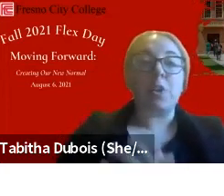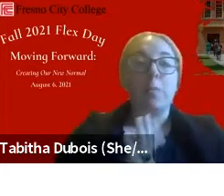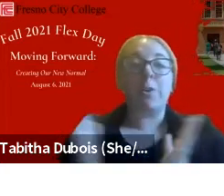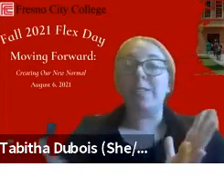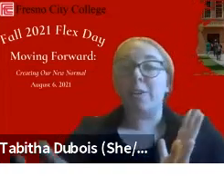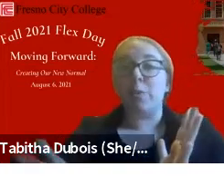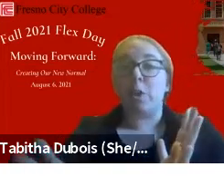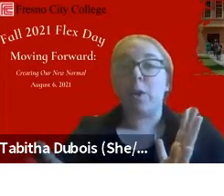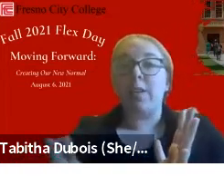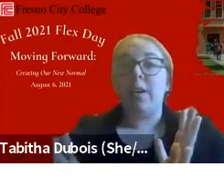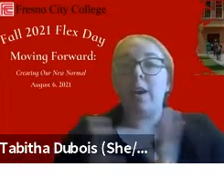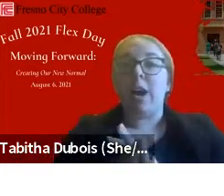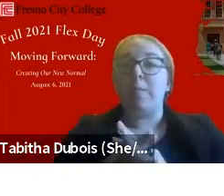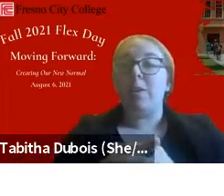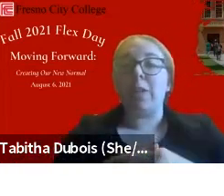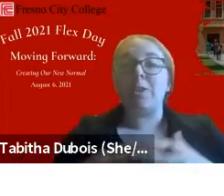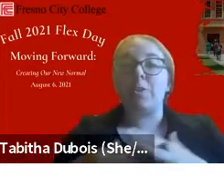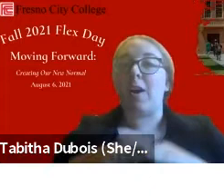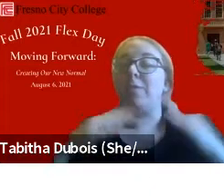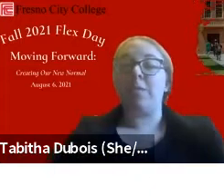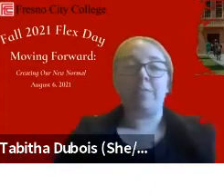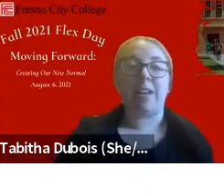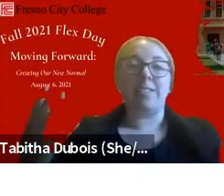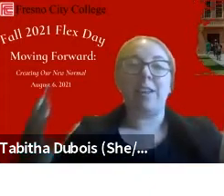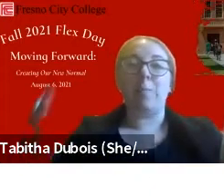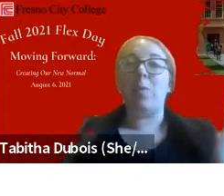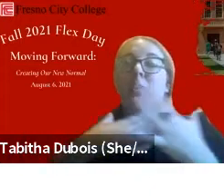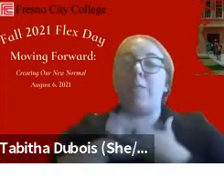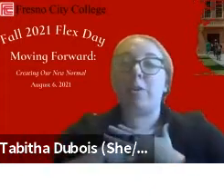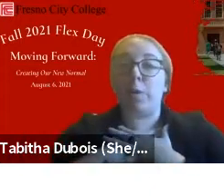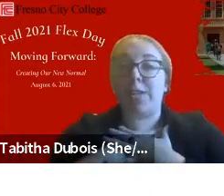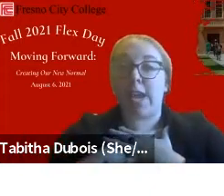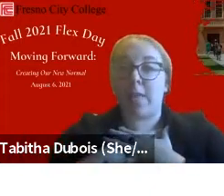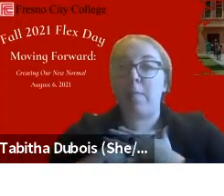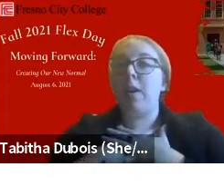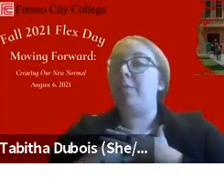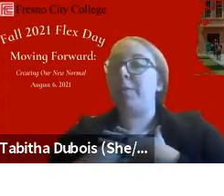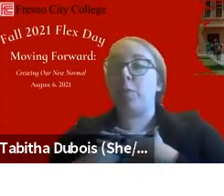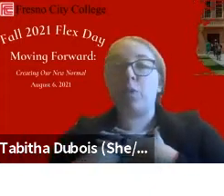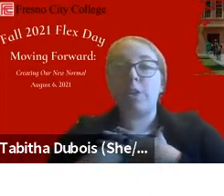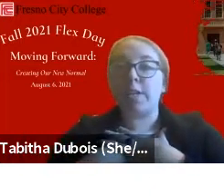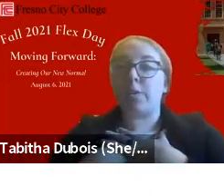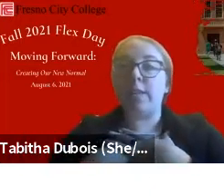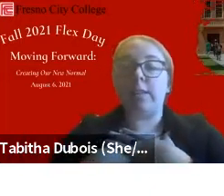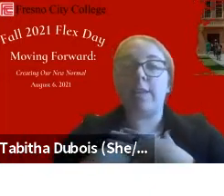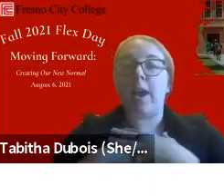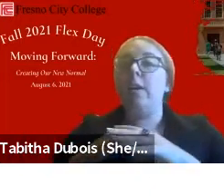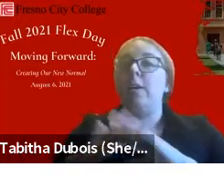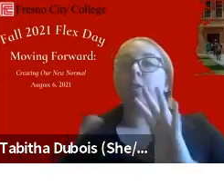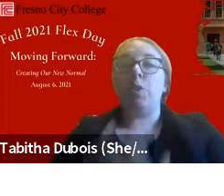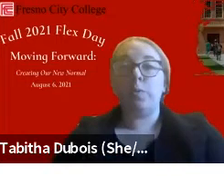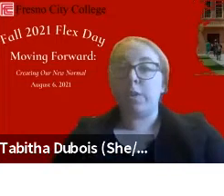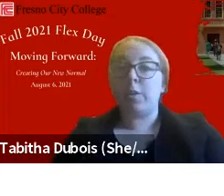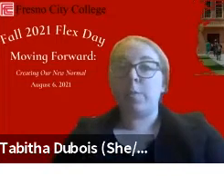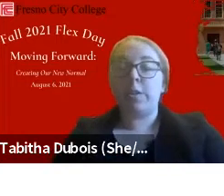The interpreter is there to interpret. Your lectures are often very fascinating, but we are not there to partake in them. If there's group projects or anything like that,